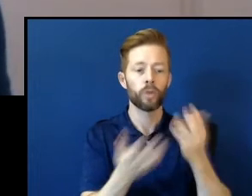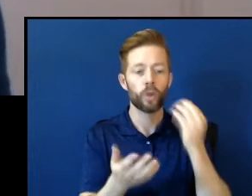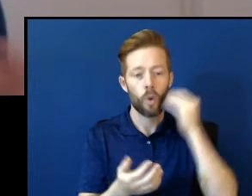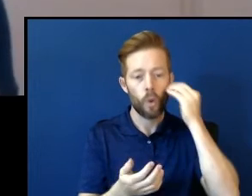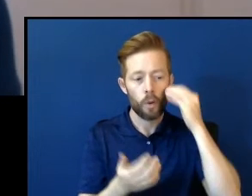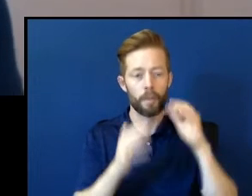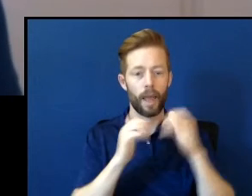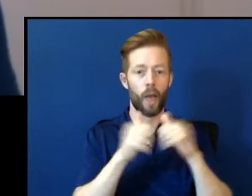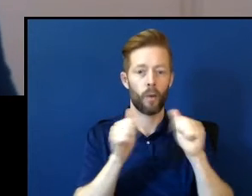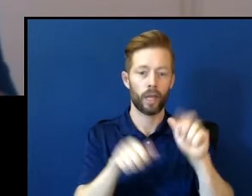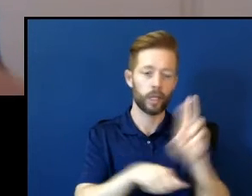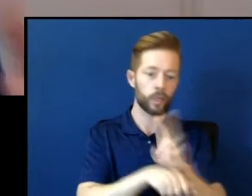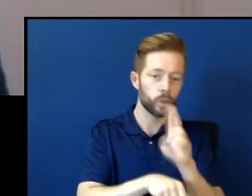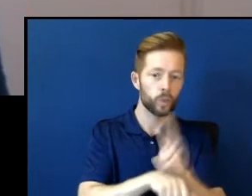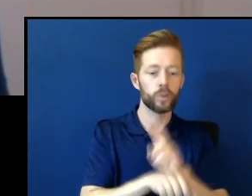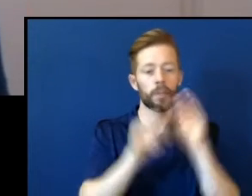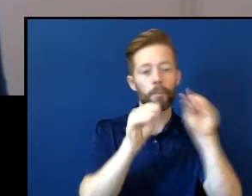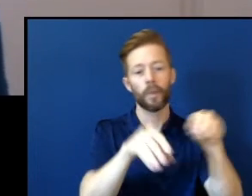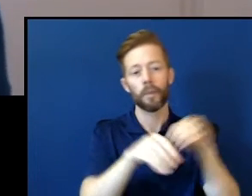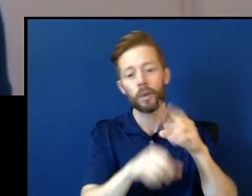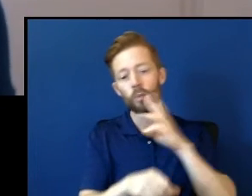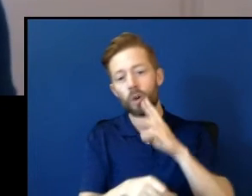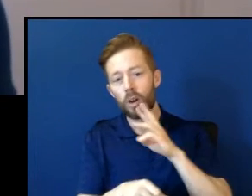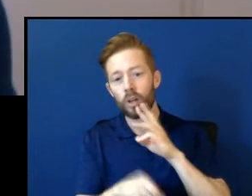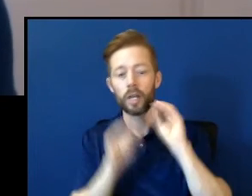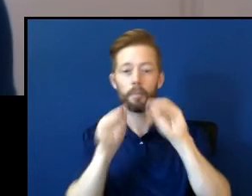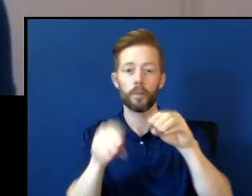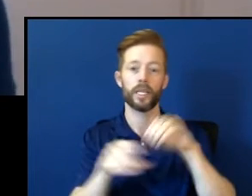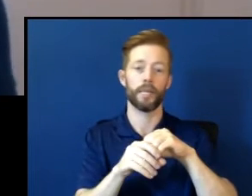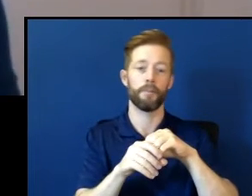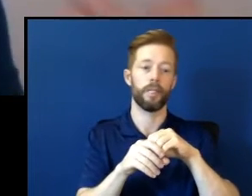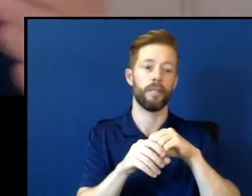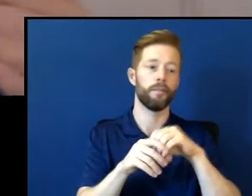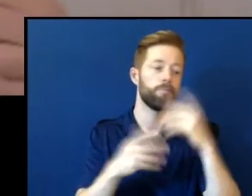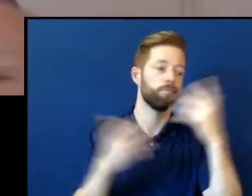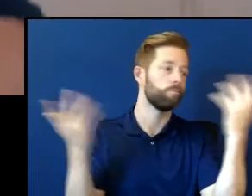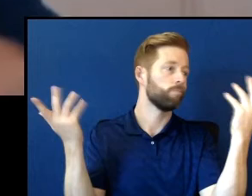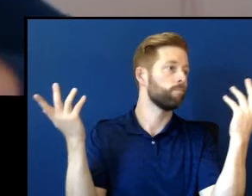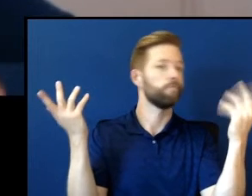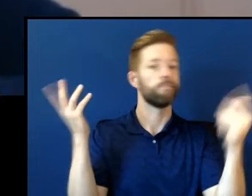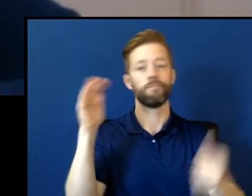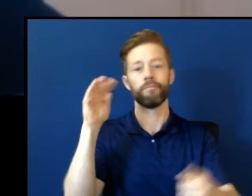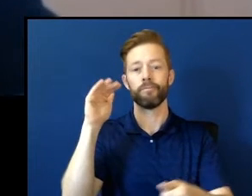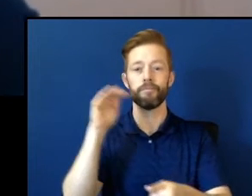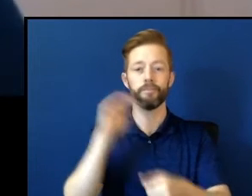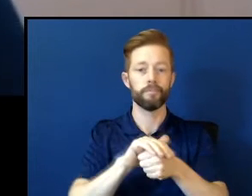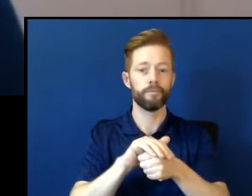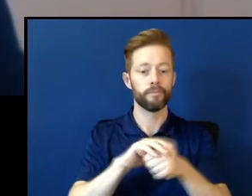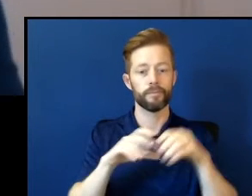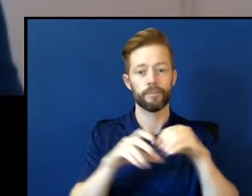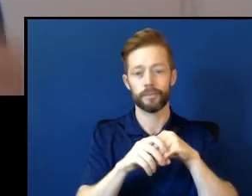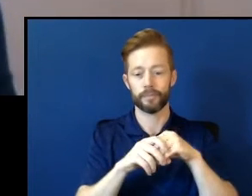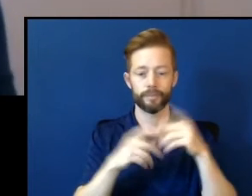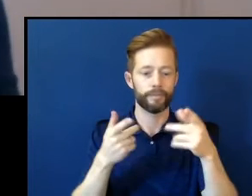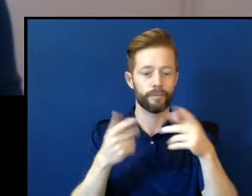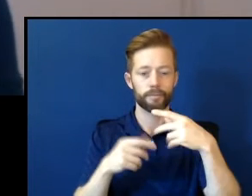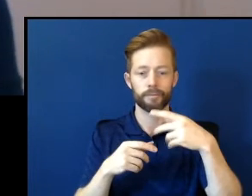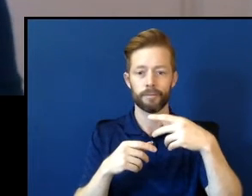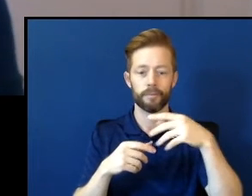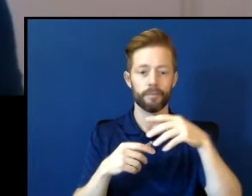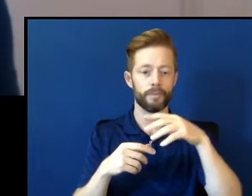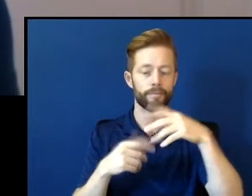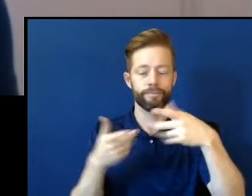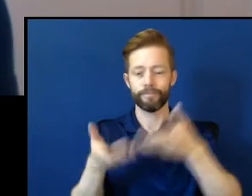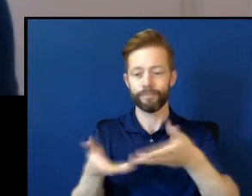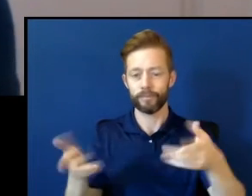they see and then taking them home, and how can they use them? Do they put them in water? Do they put them and hide them in their bean